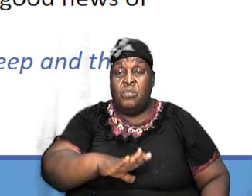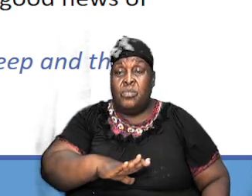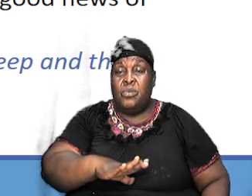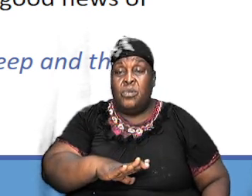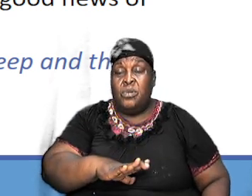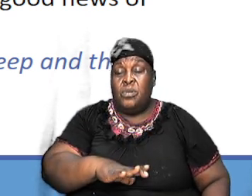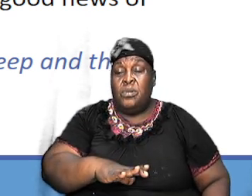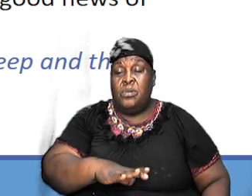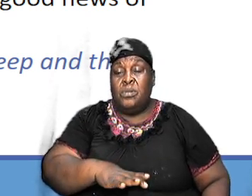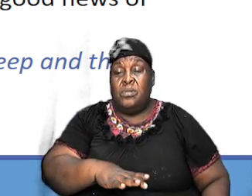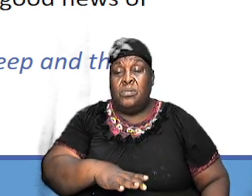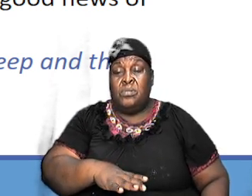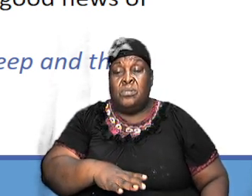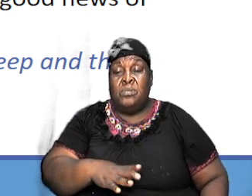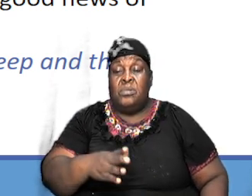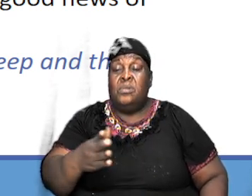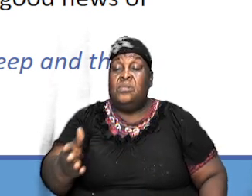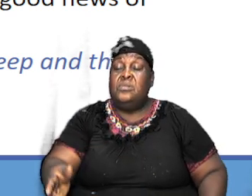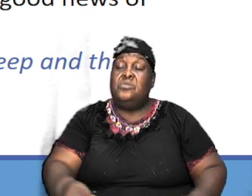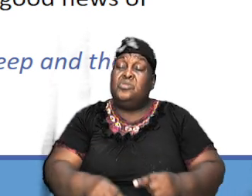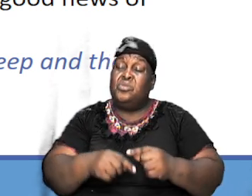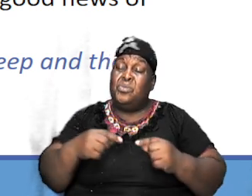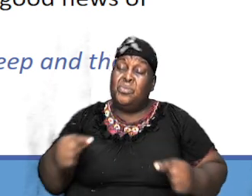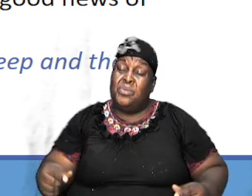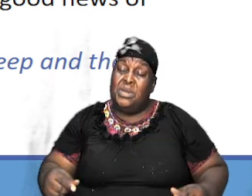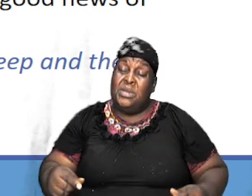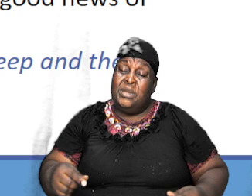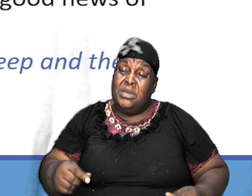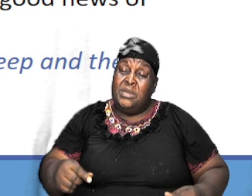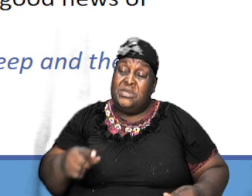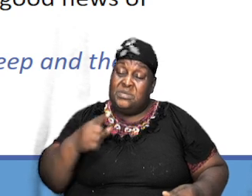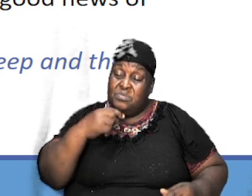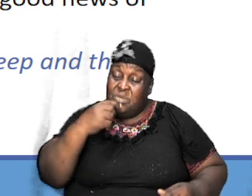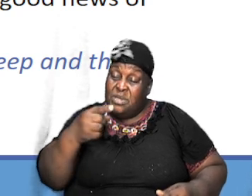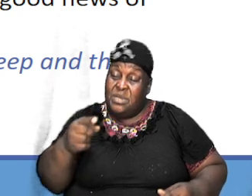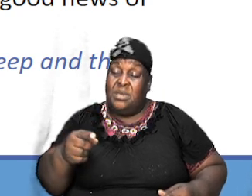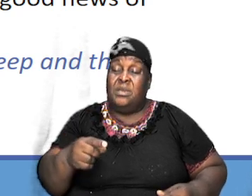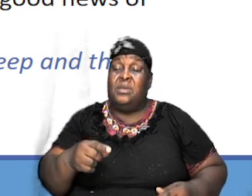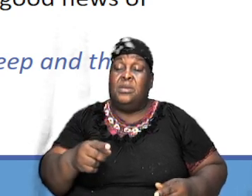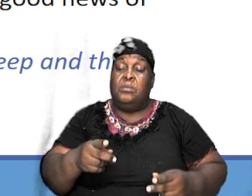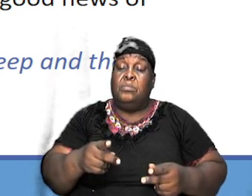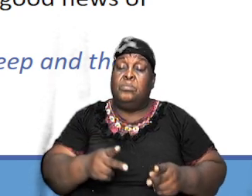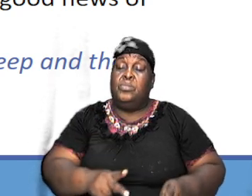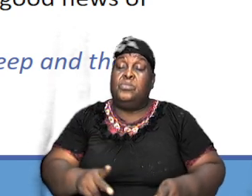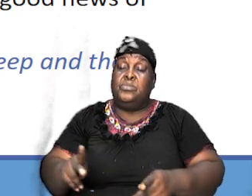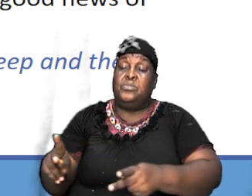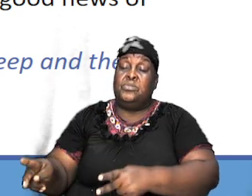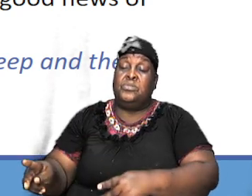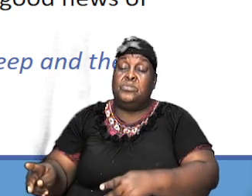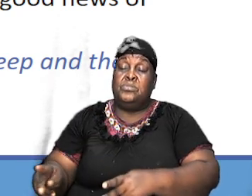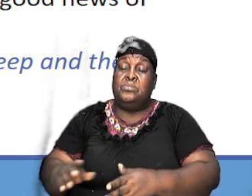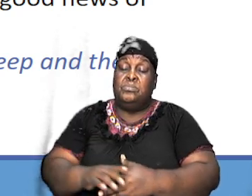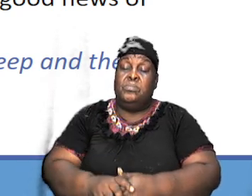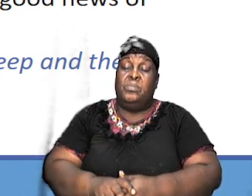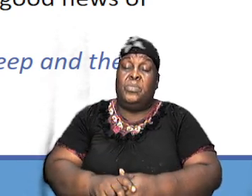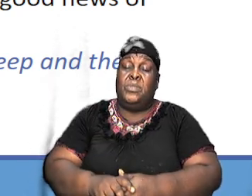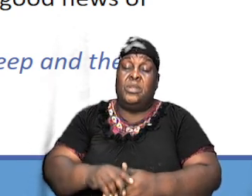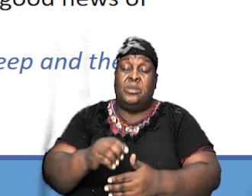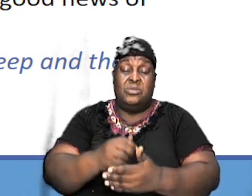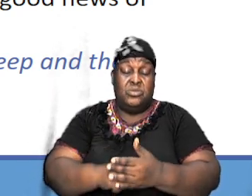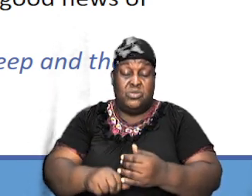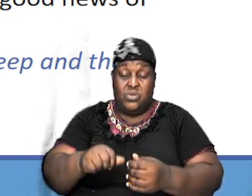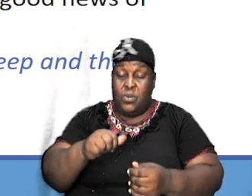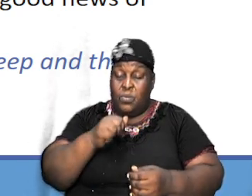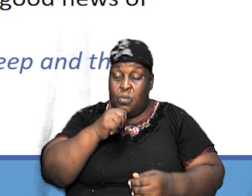is a great emphasis placed on, and there are some women that would have had